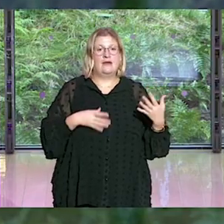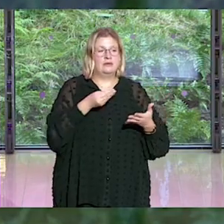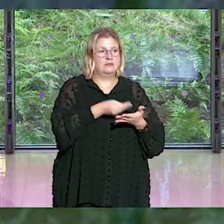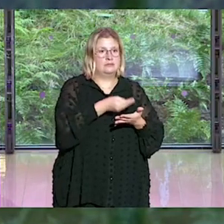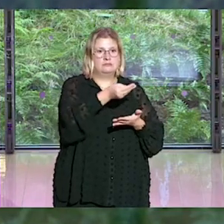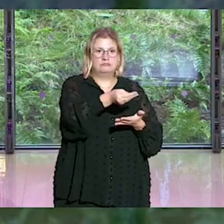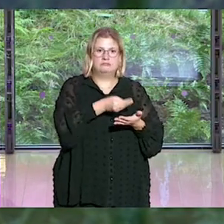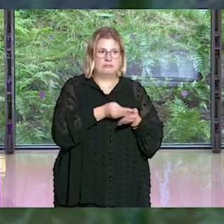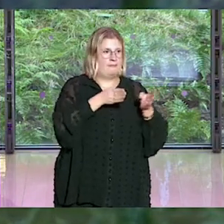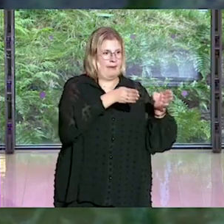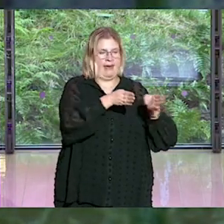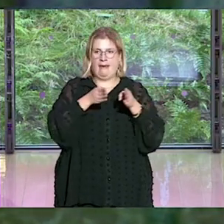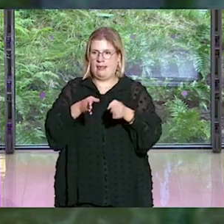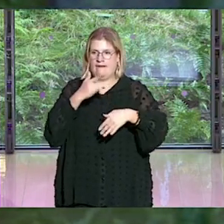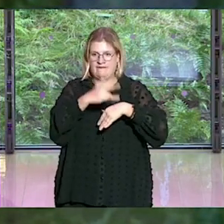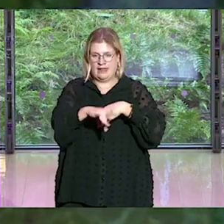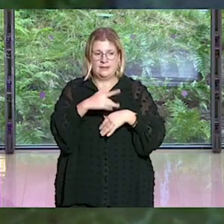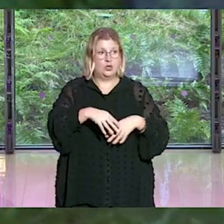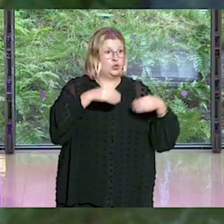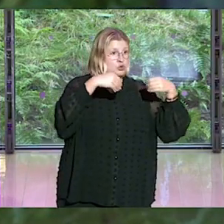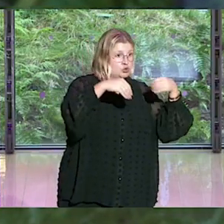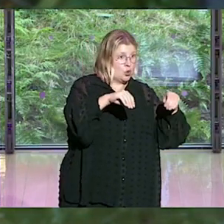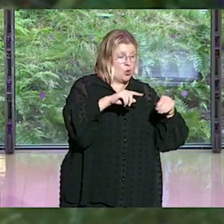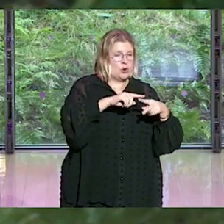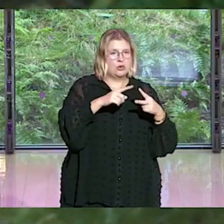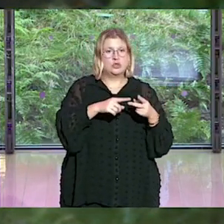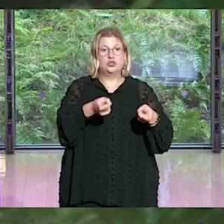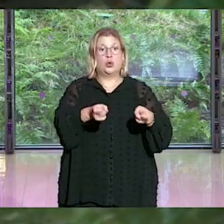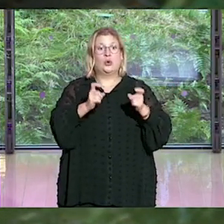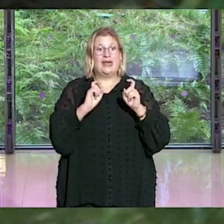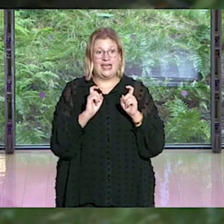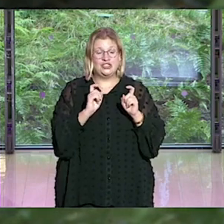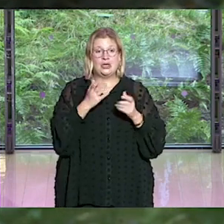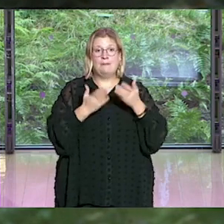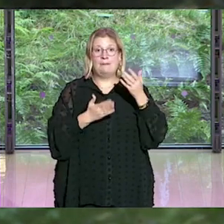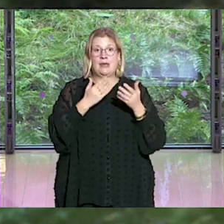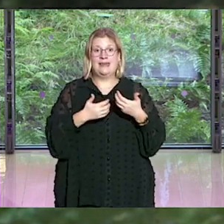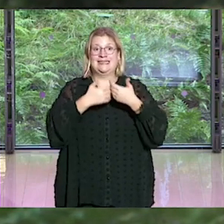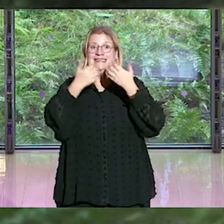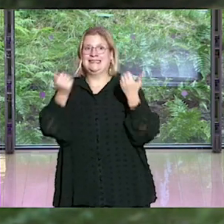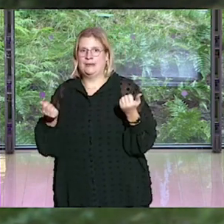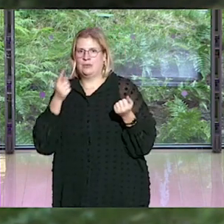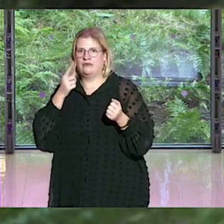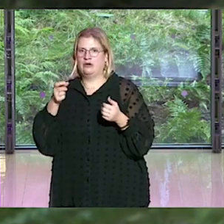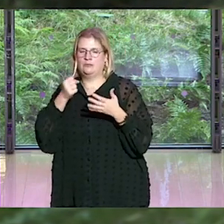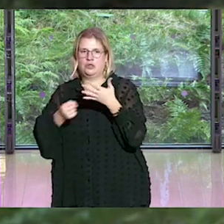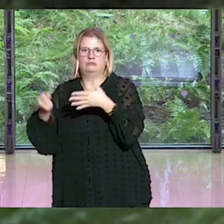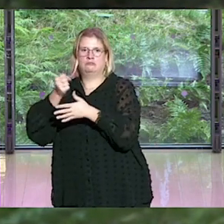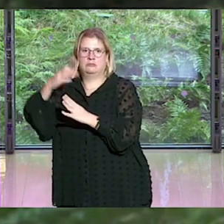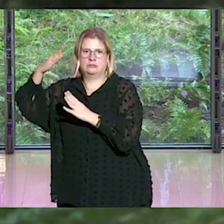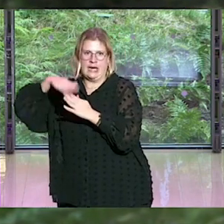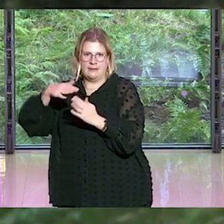transaction paths that you might have, a store, a donation form that might be separate from your primary ticketing path.